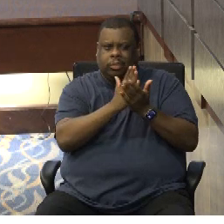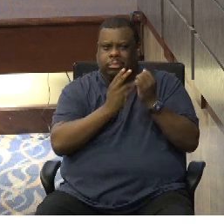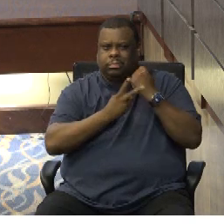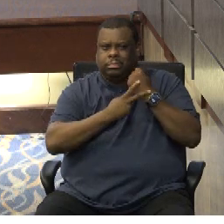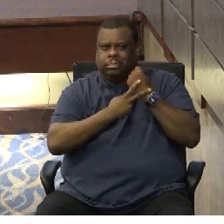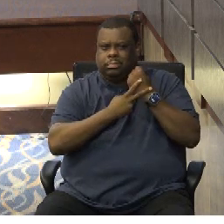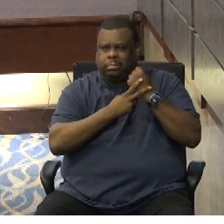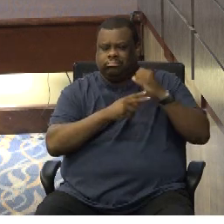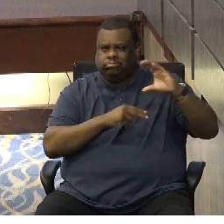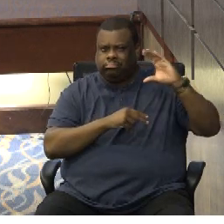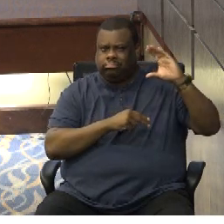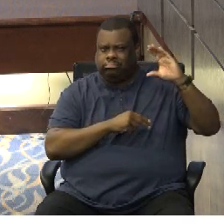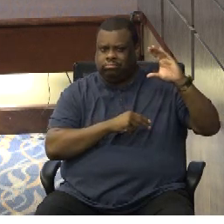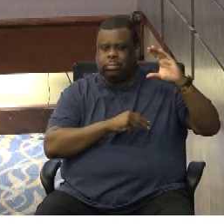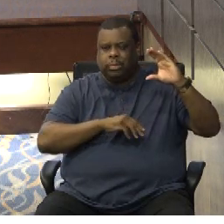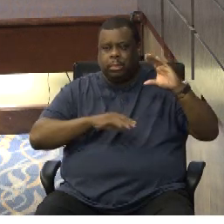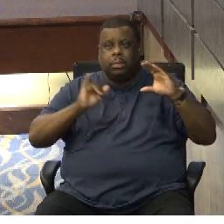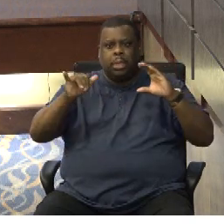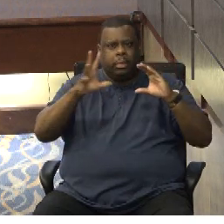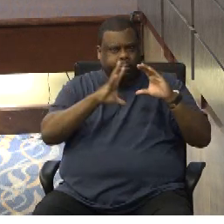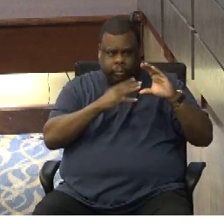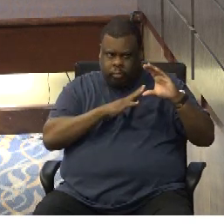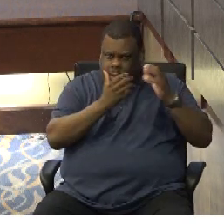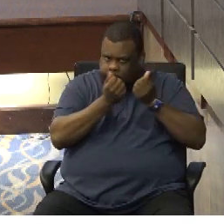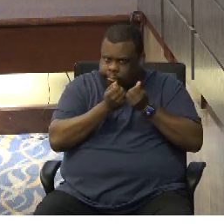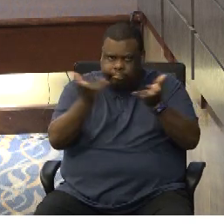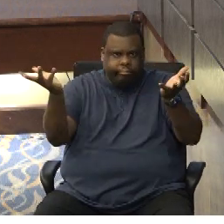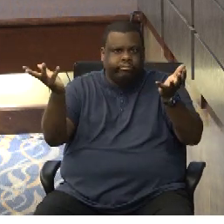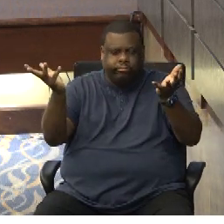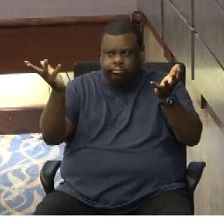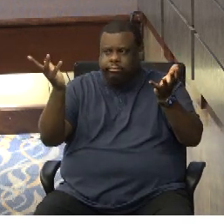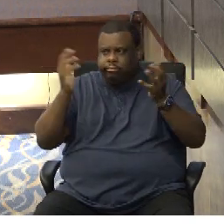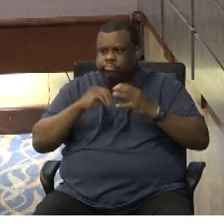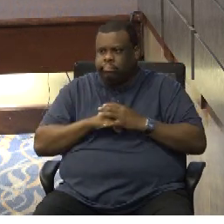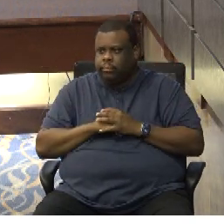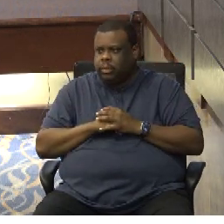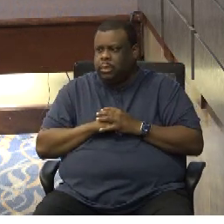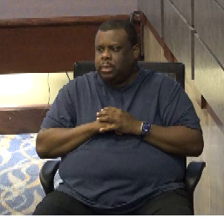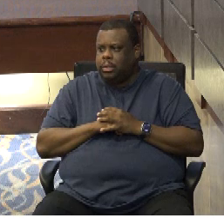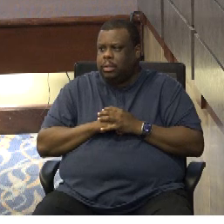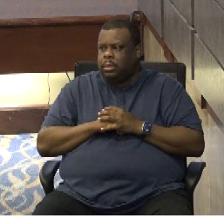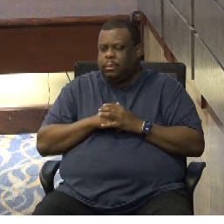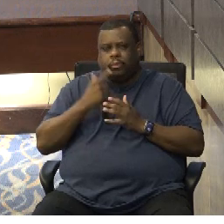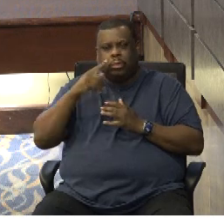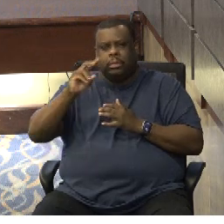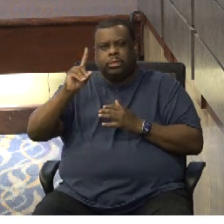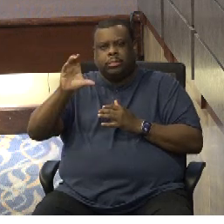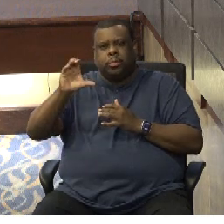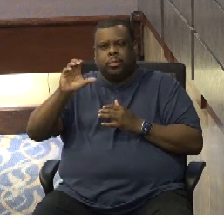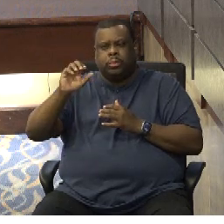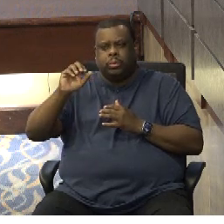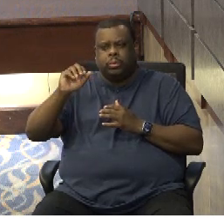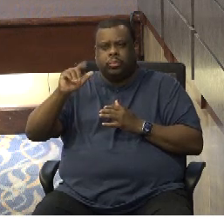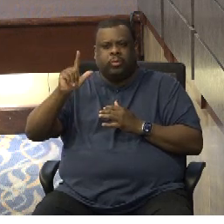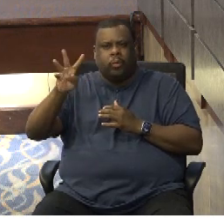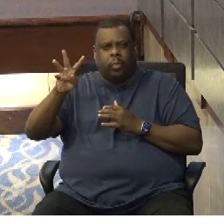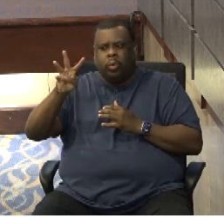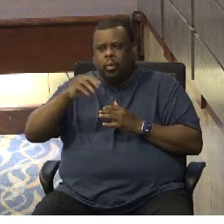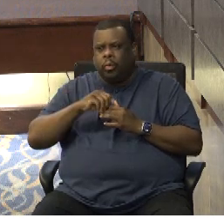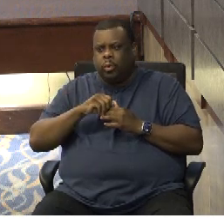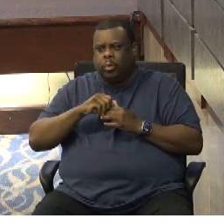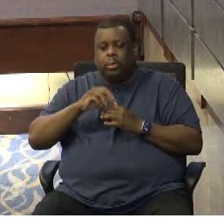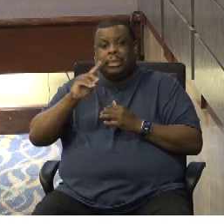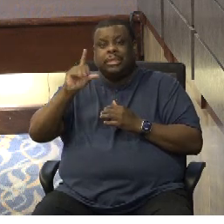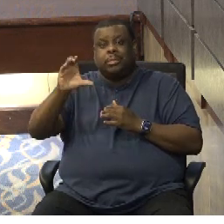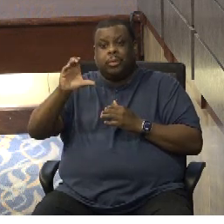It outlined the requirements for the use of the funds, and it required the funds to be obligated by December 31st, 2024, and expended by